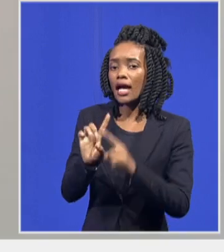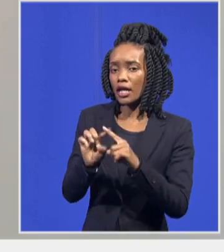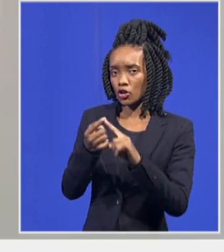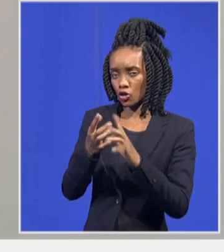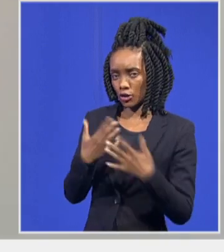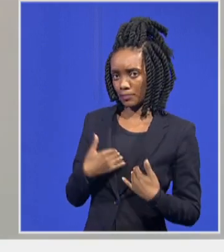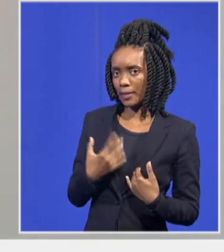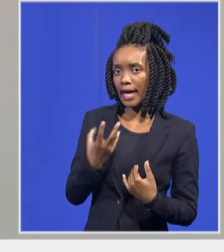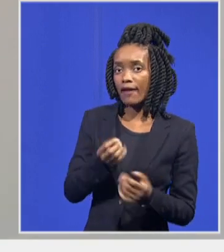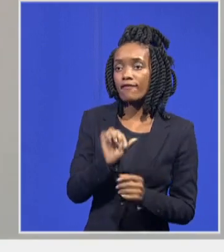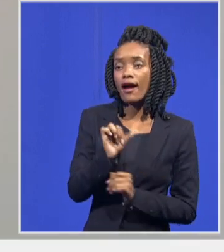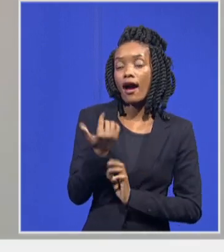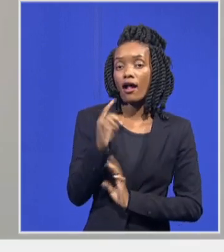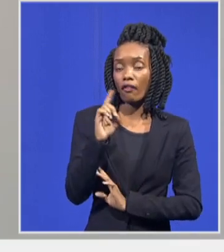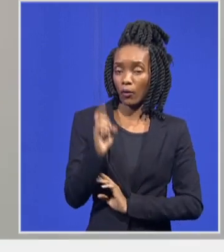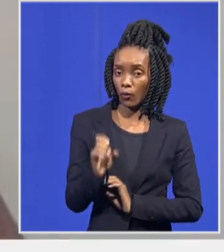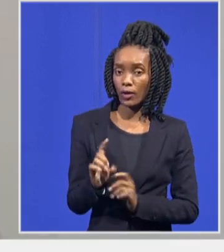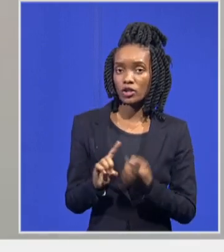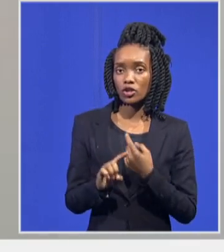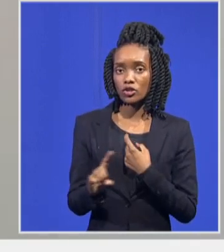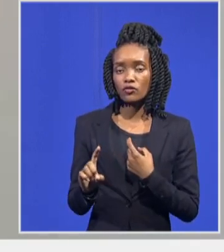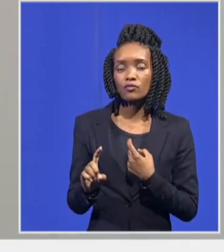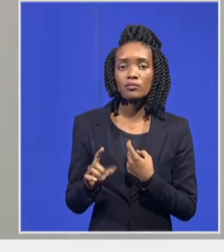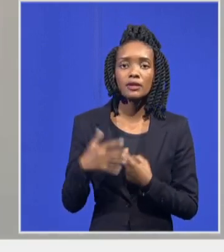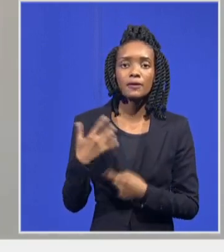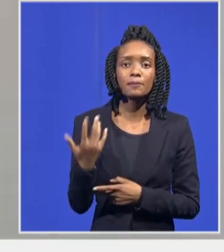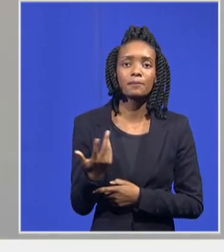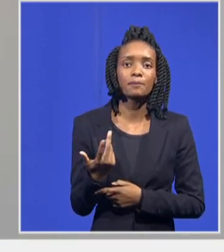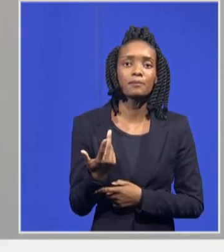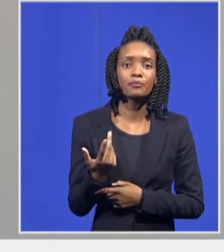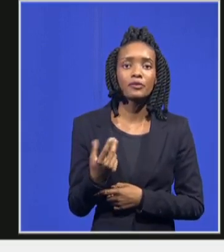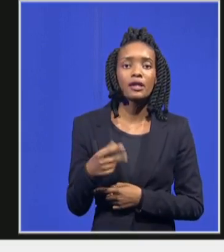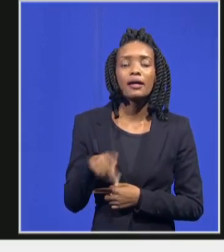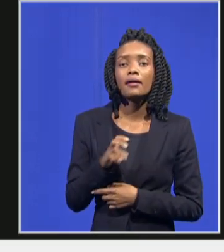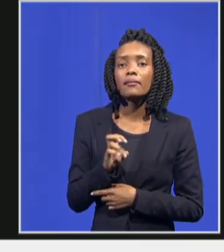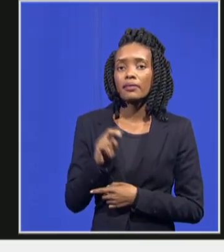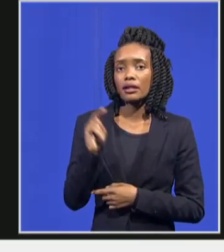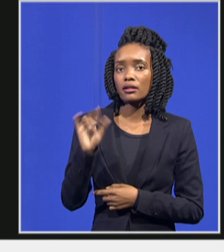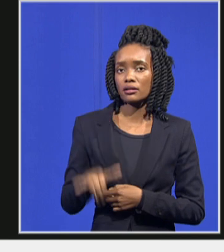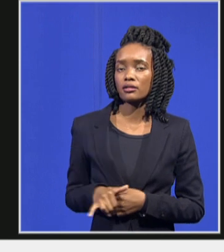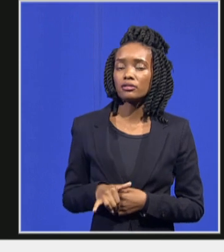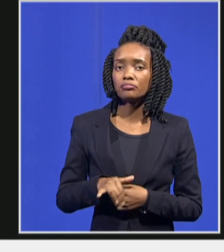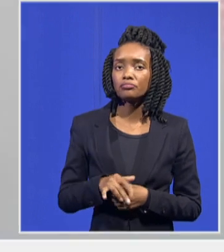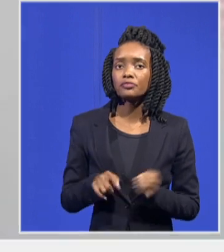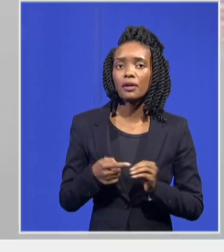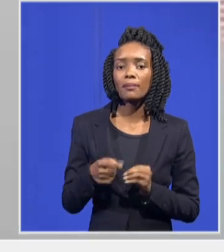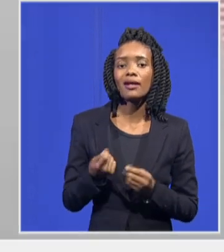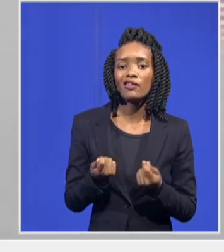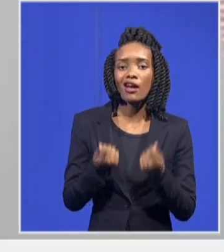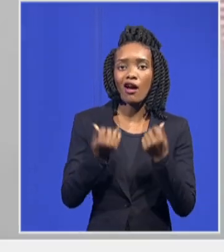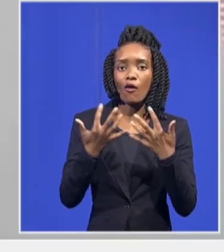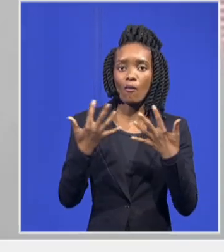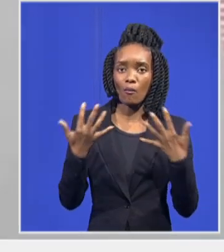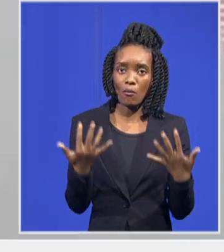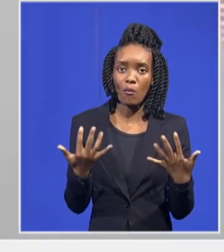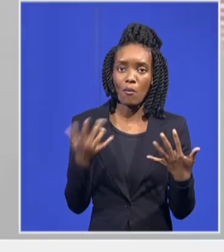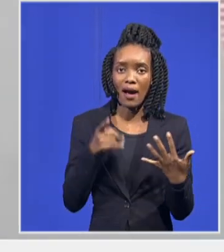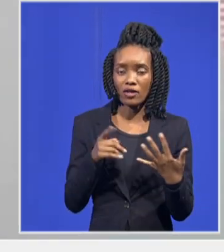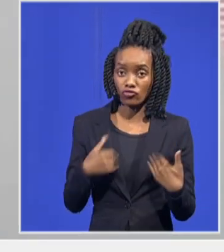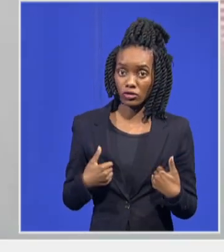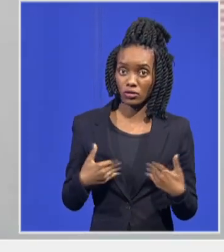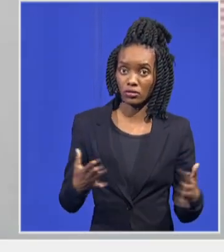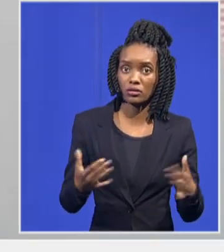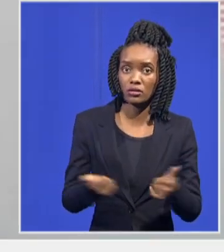another question from Penny on how much of the grants have started moving in, the